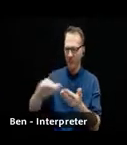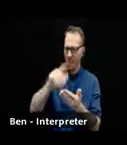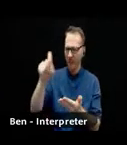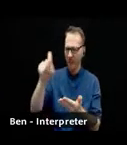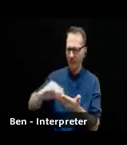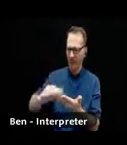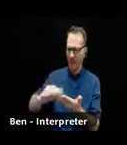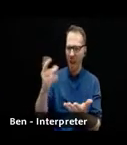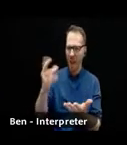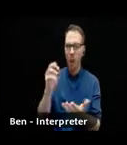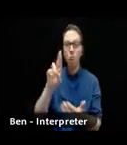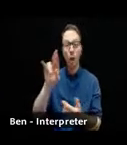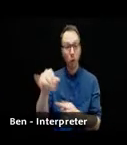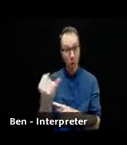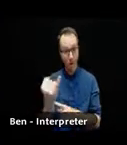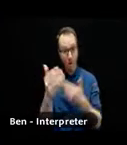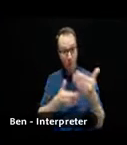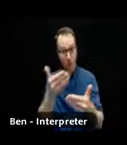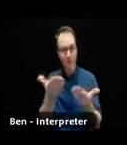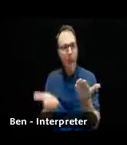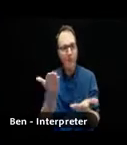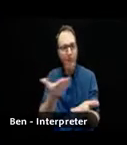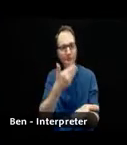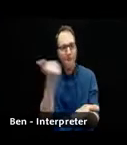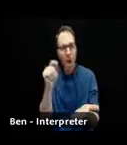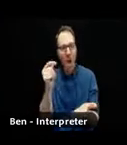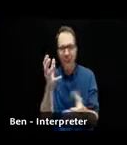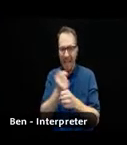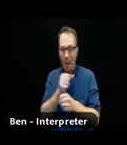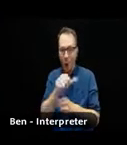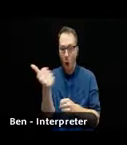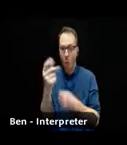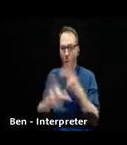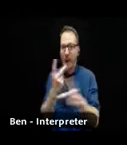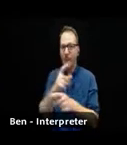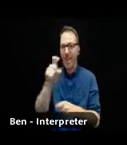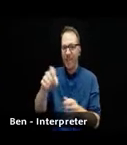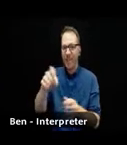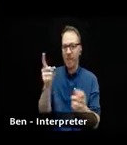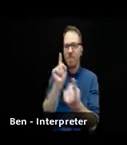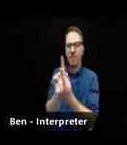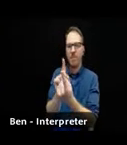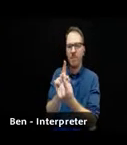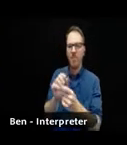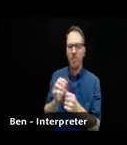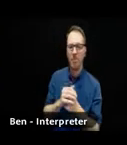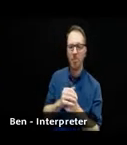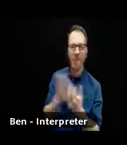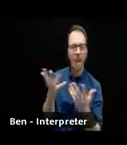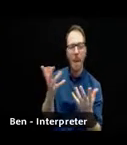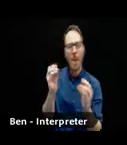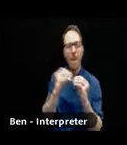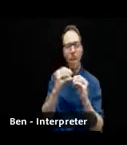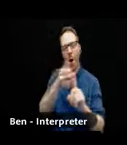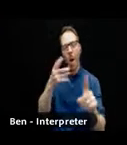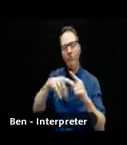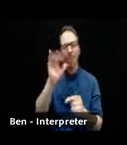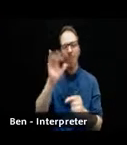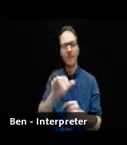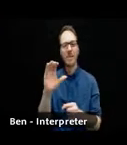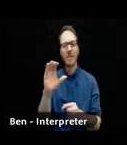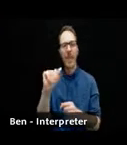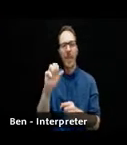the restorative justice process may be better at getting those other kinds of needs met. But a little bit more about this case, I think it was